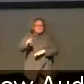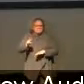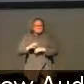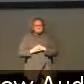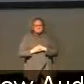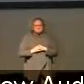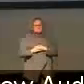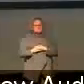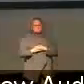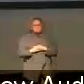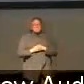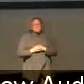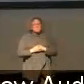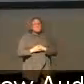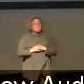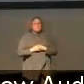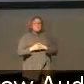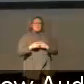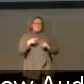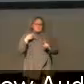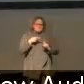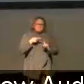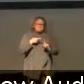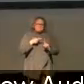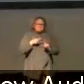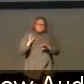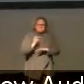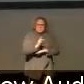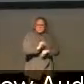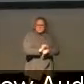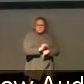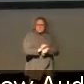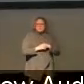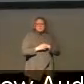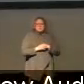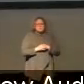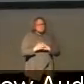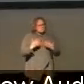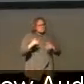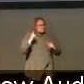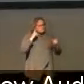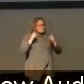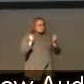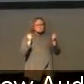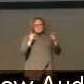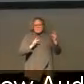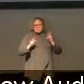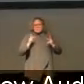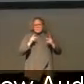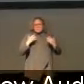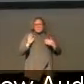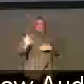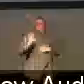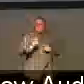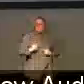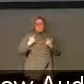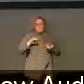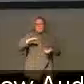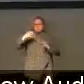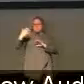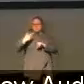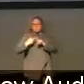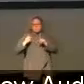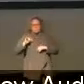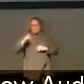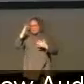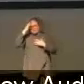With regards to return to work, we have heard how many people have been infected by this disease, and some of